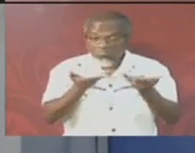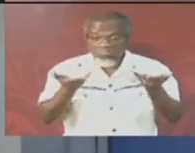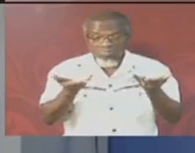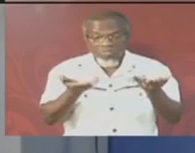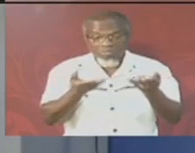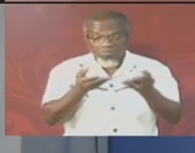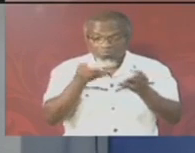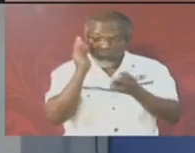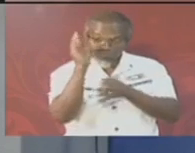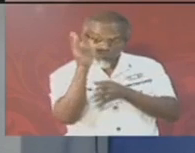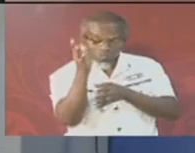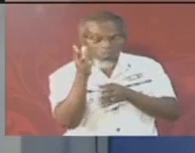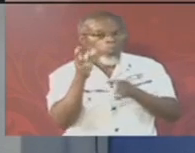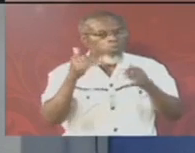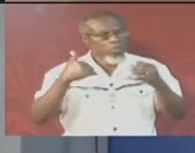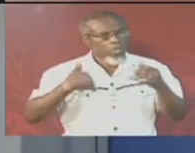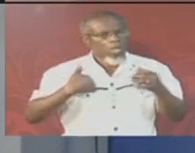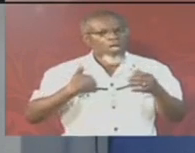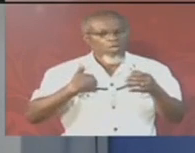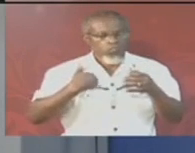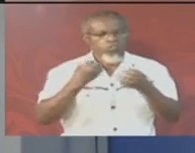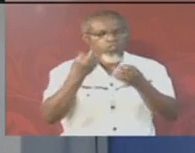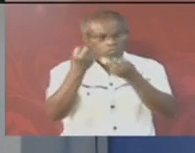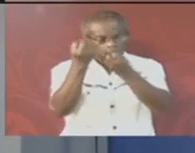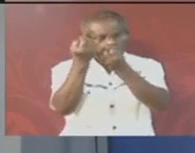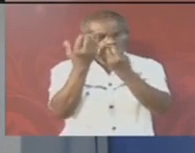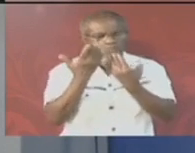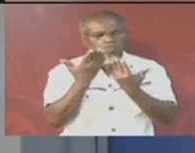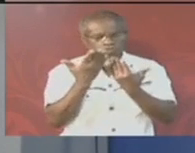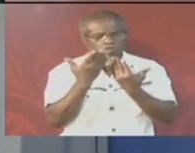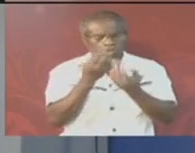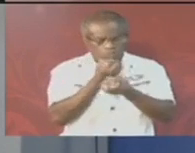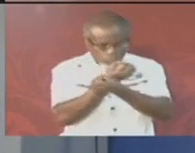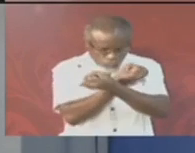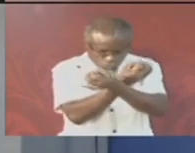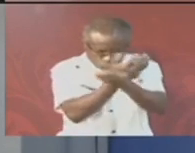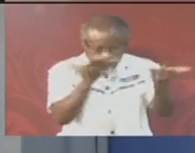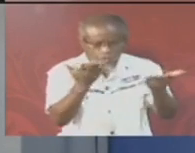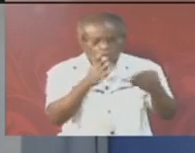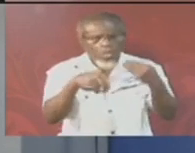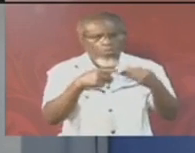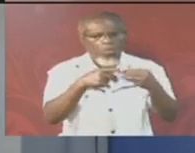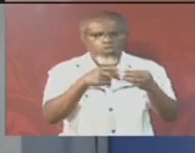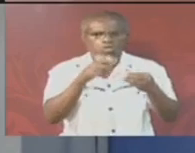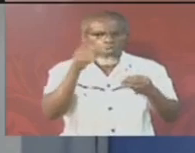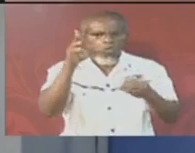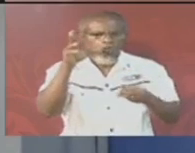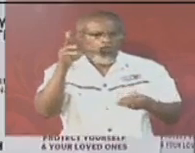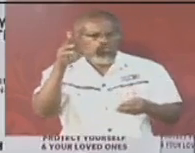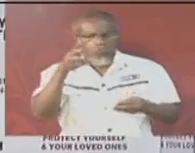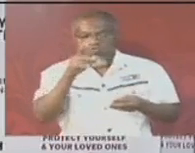hopefully those listening will be able to know where to look for the information that you've requested.